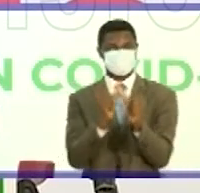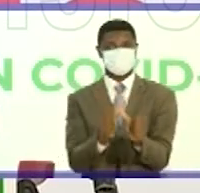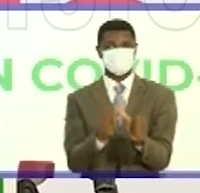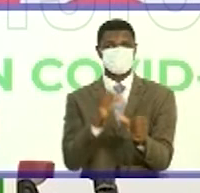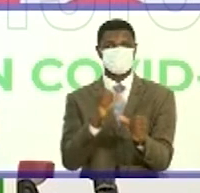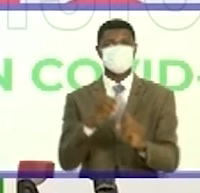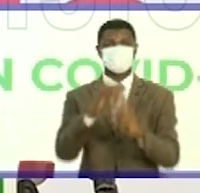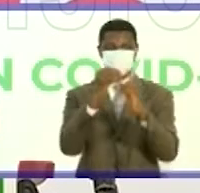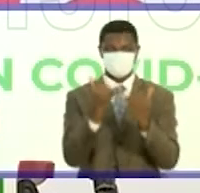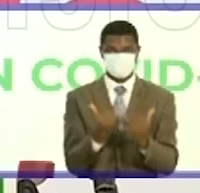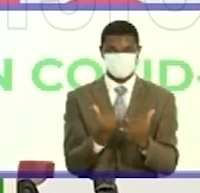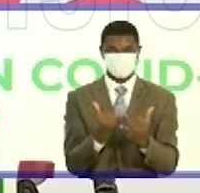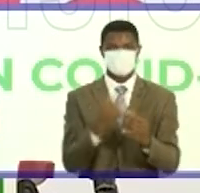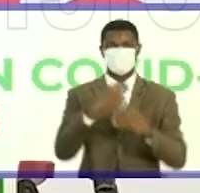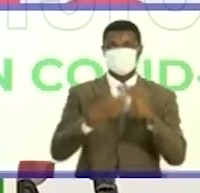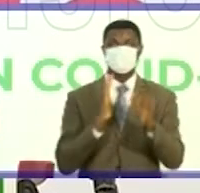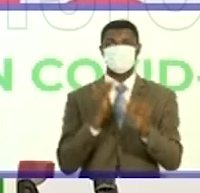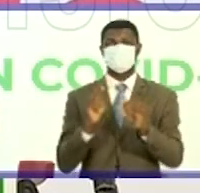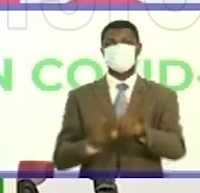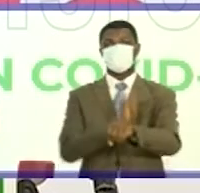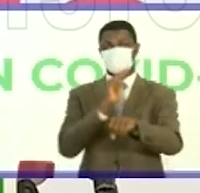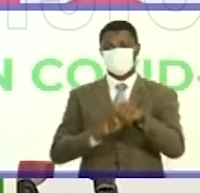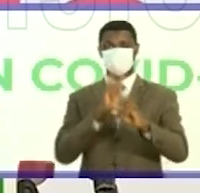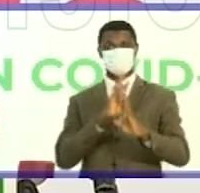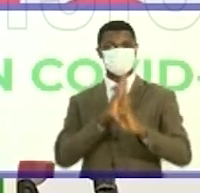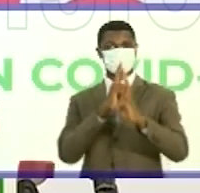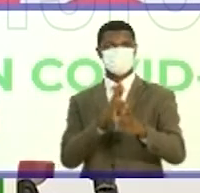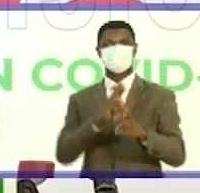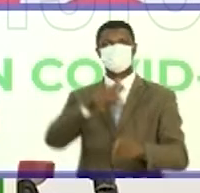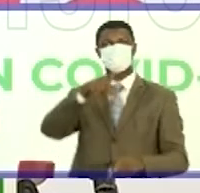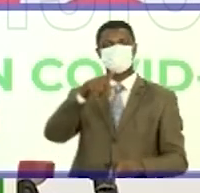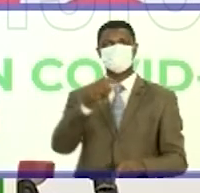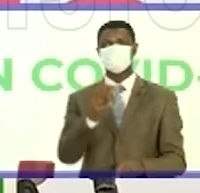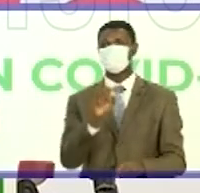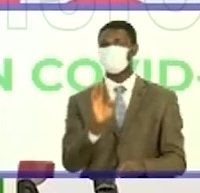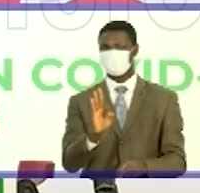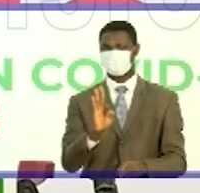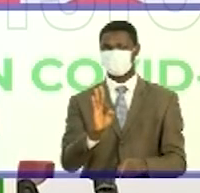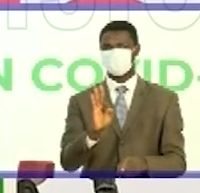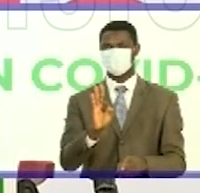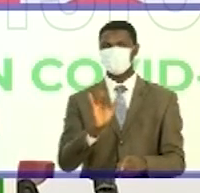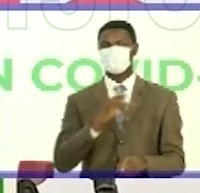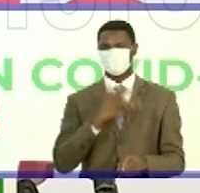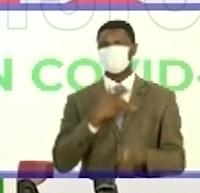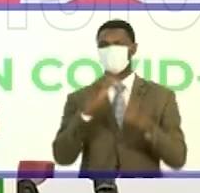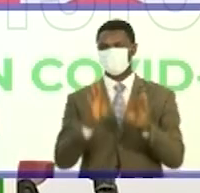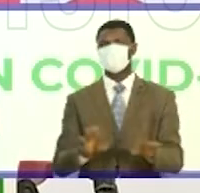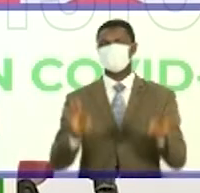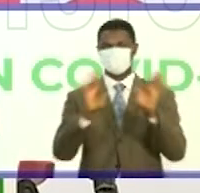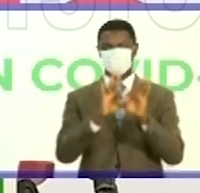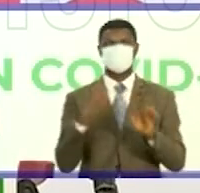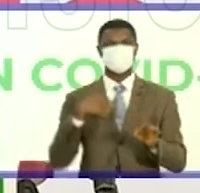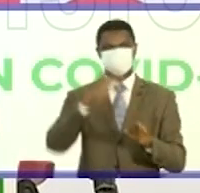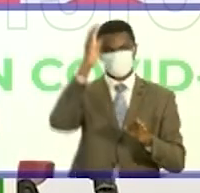response, the Presidential Task Force finds it necessary to take you through a review of